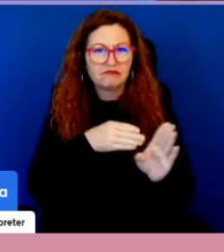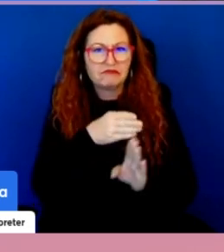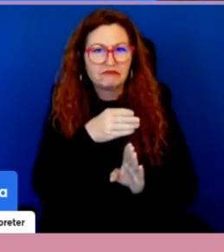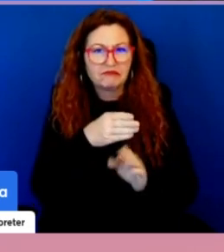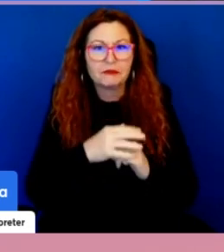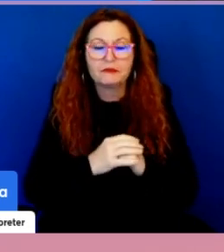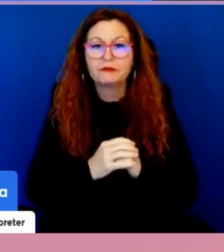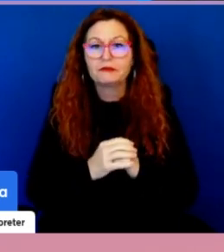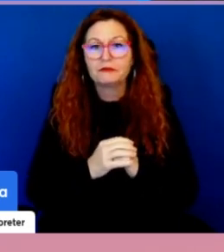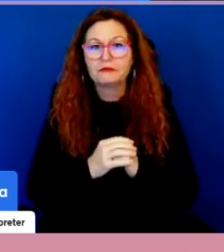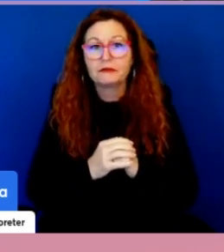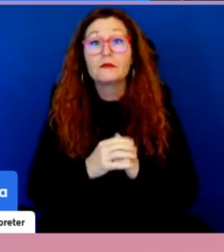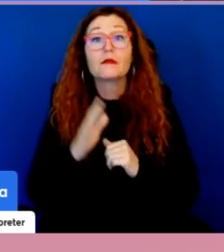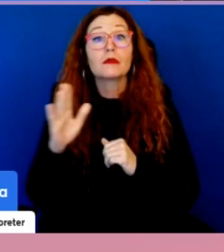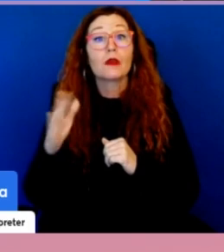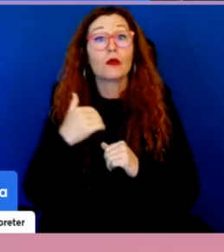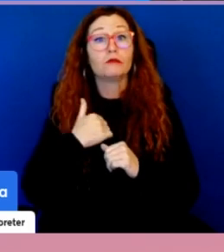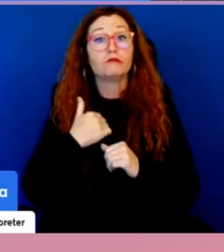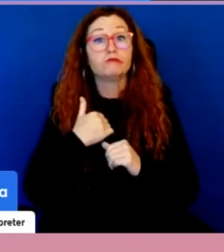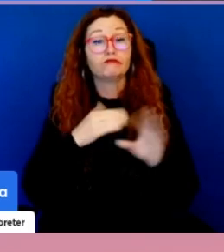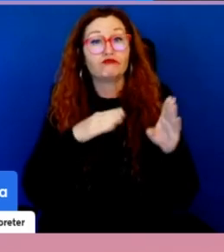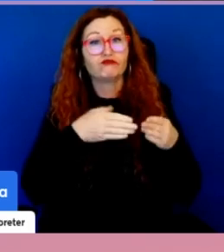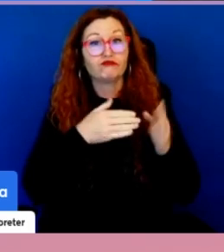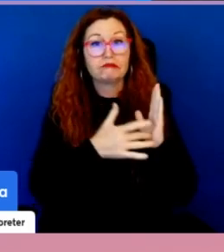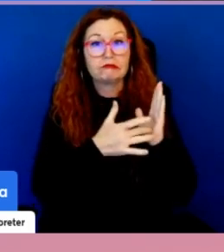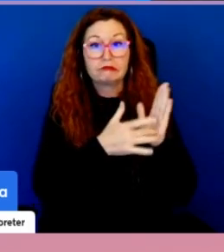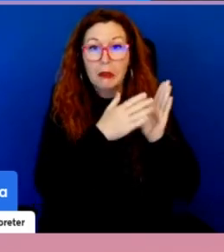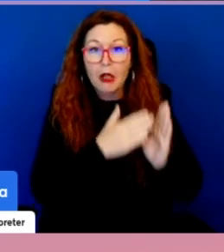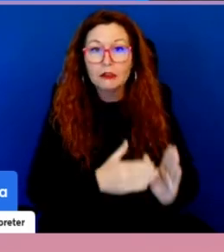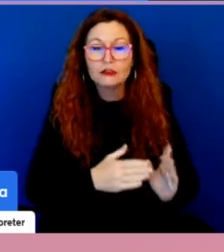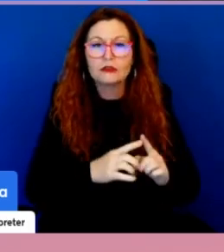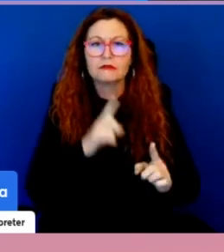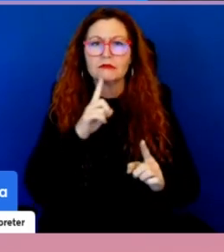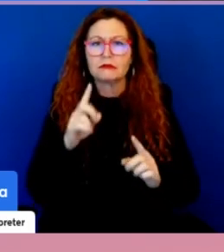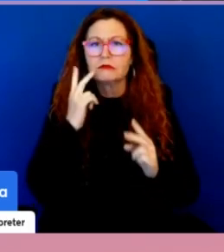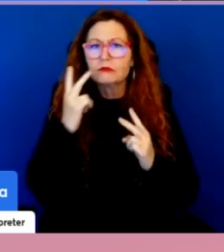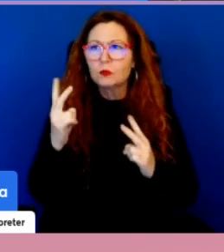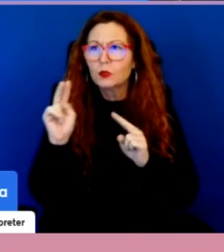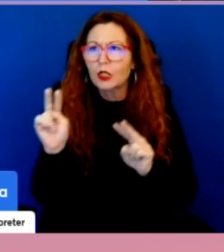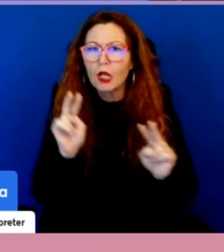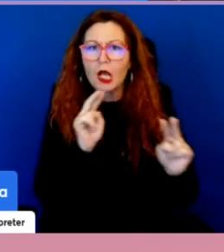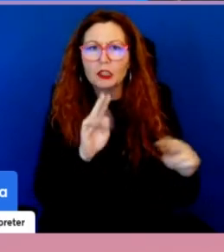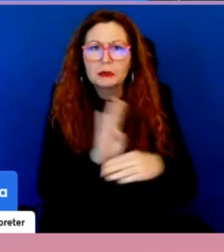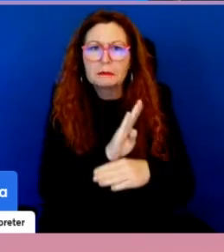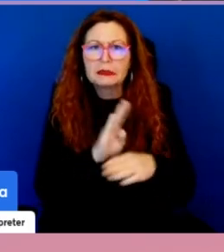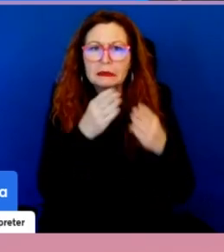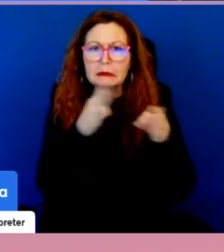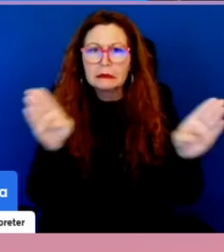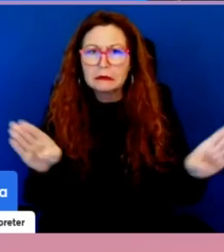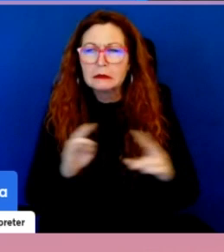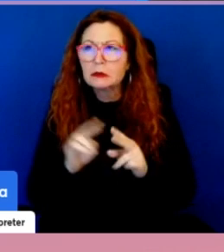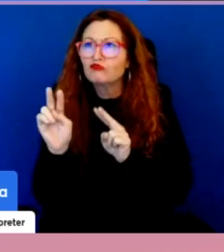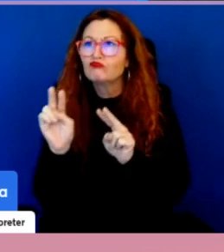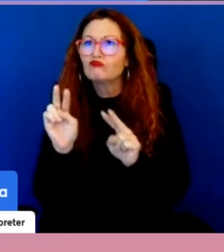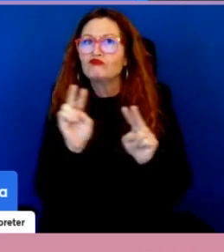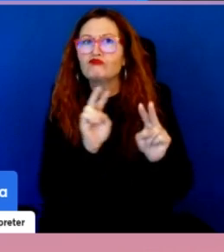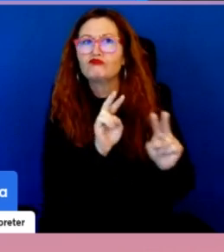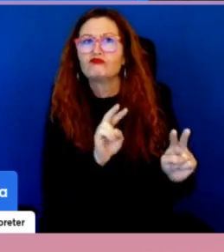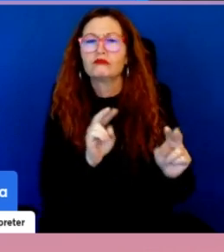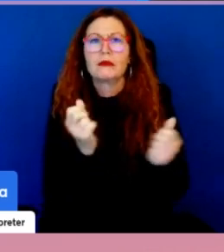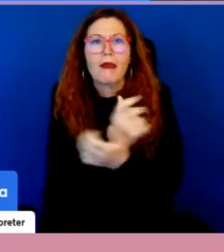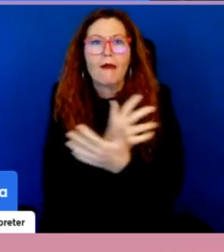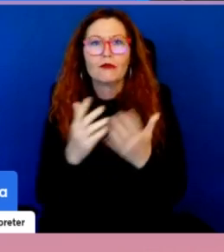And so, as a technologist, you're kind of watching the industry, you're kind of watching the market, you're watching all these things changing and